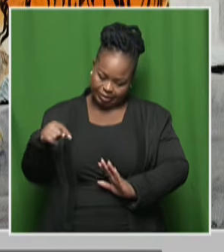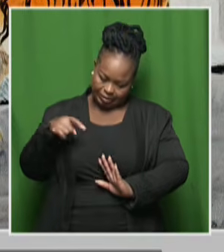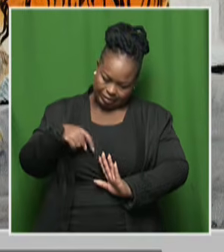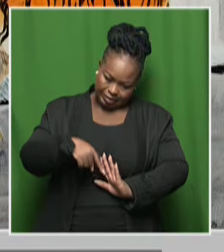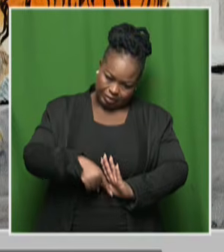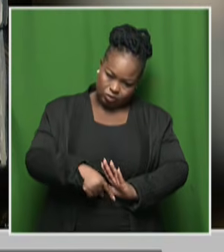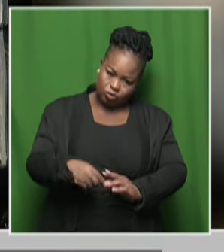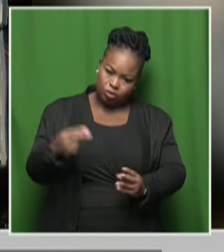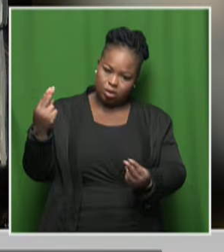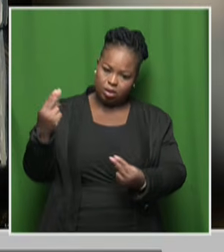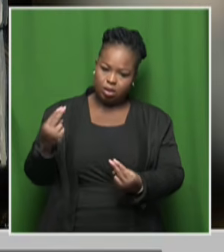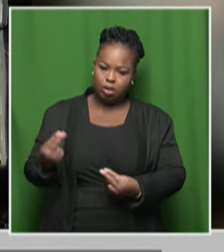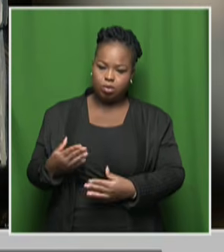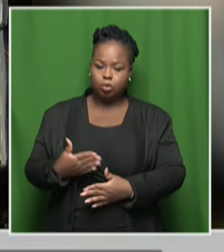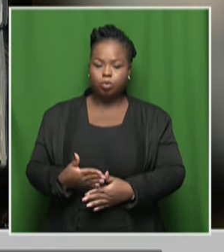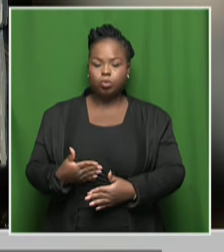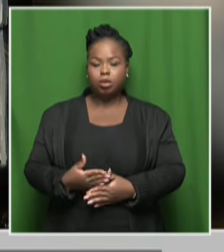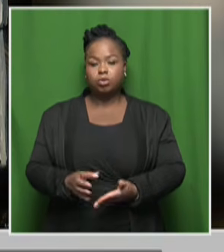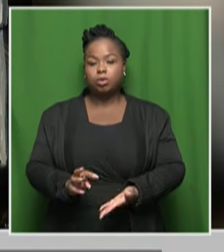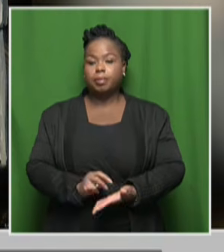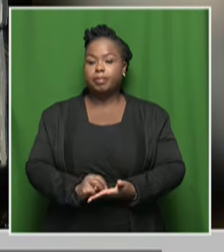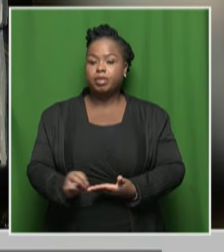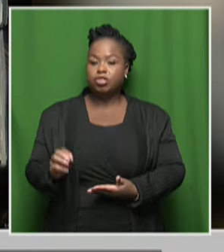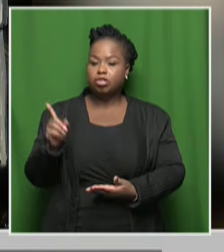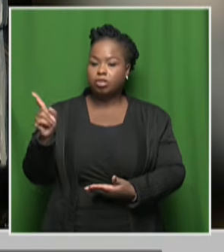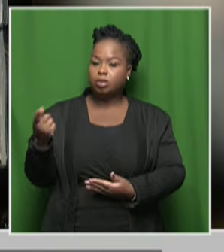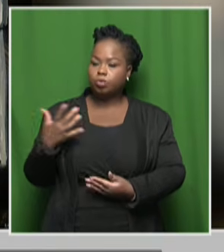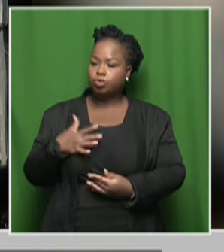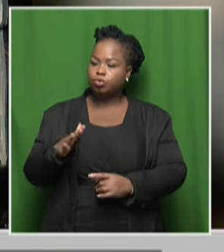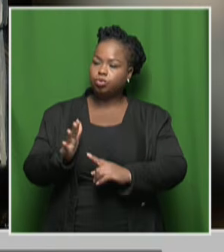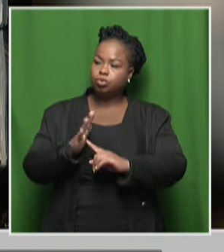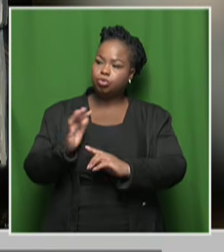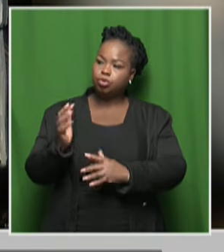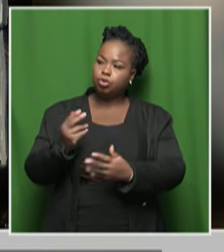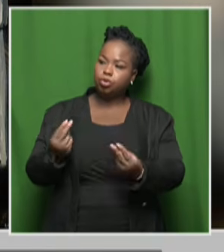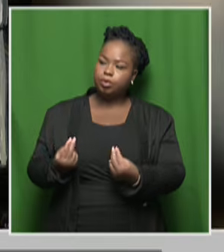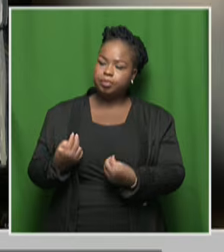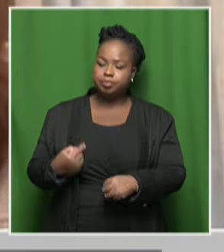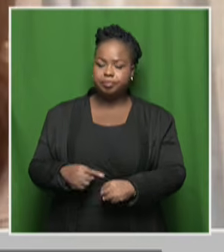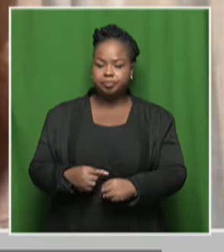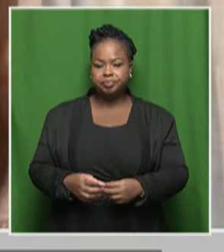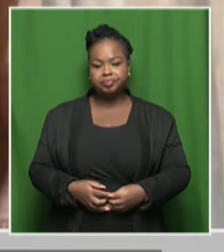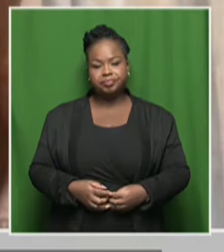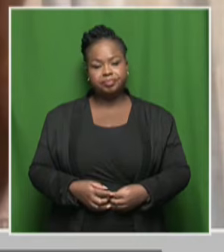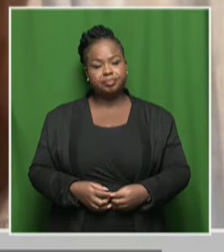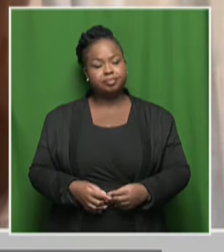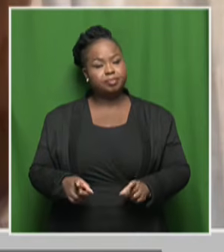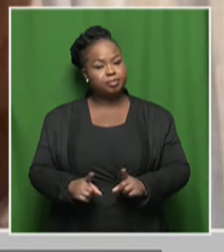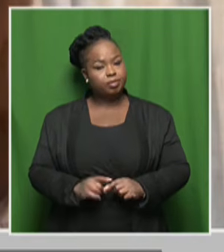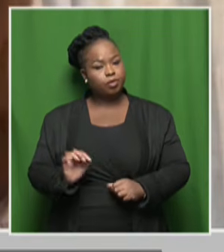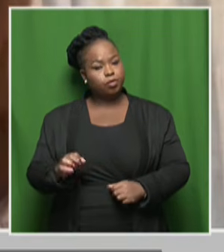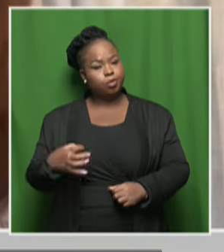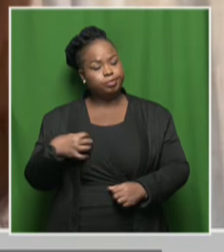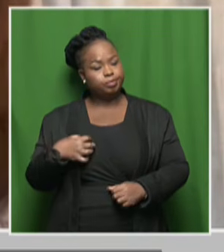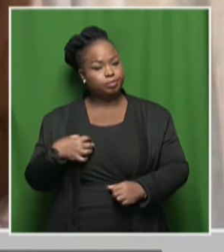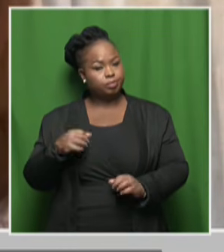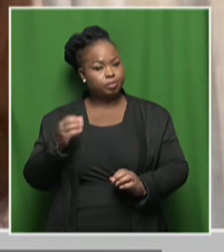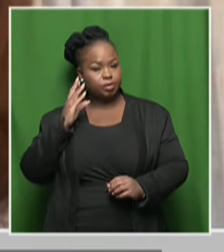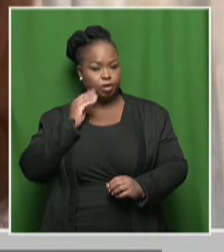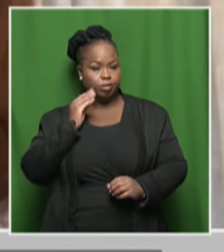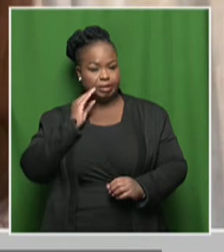the artwork and into the messages that the artists want to share with us. Yeah, and I mean, even for your own experience, you mentioned it's your